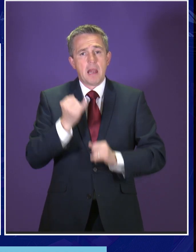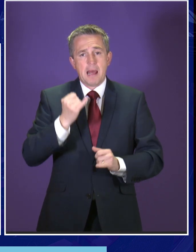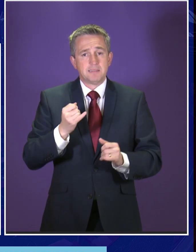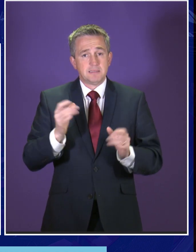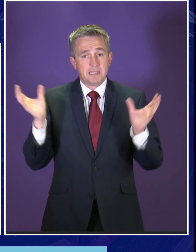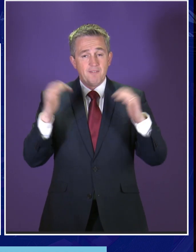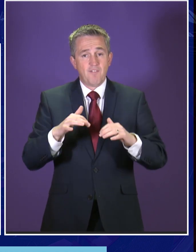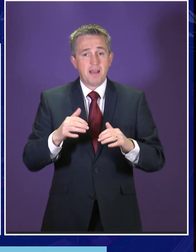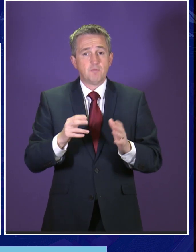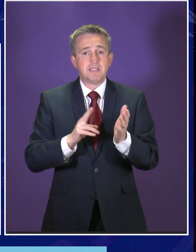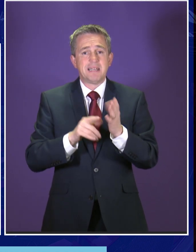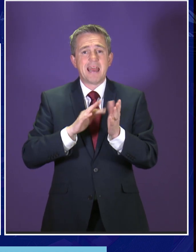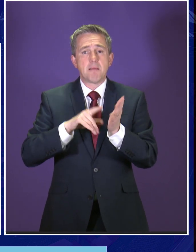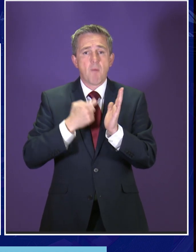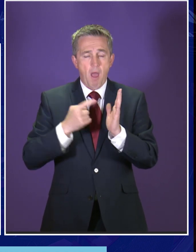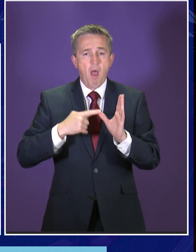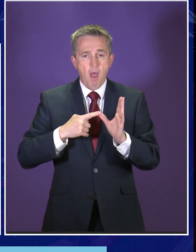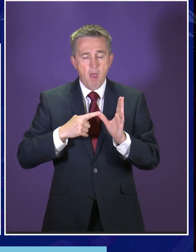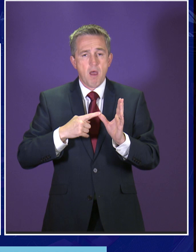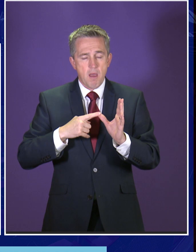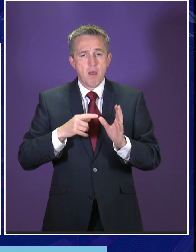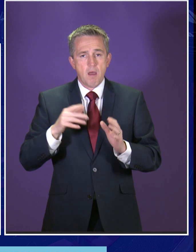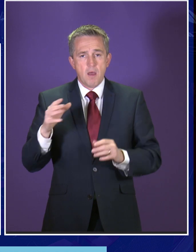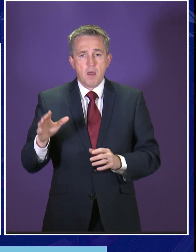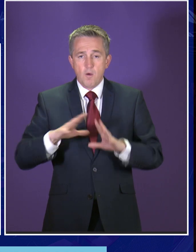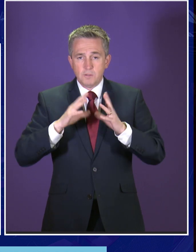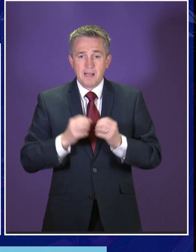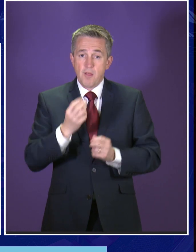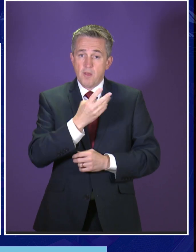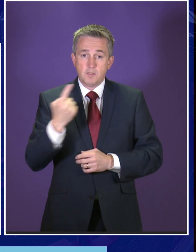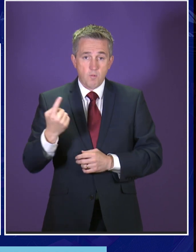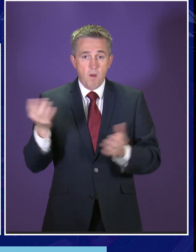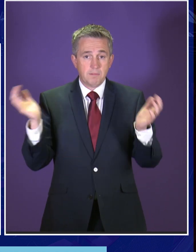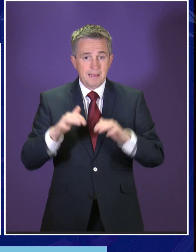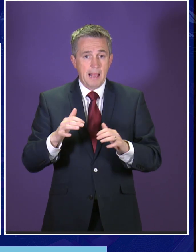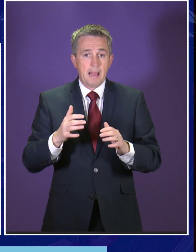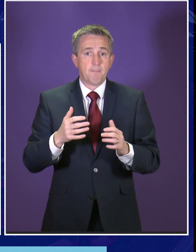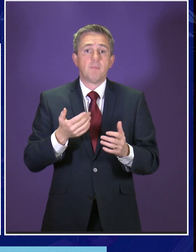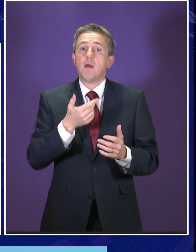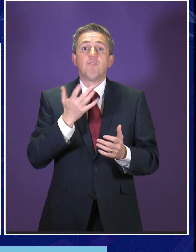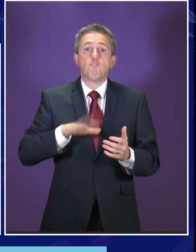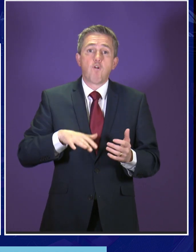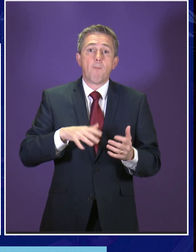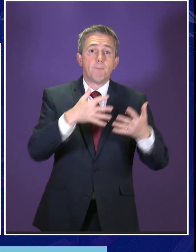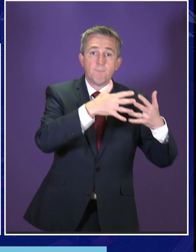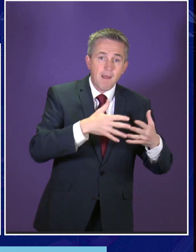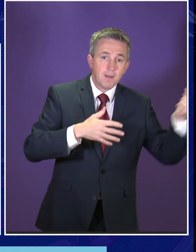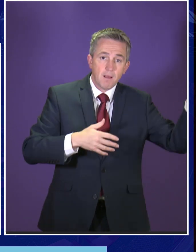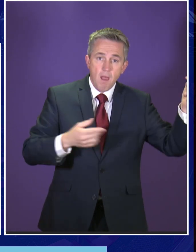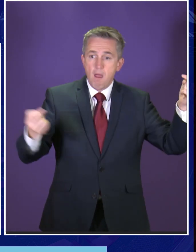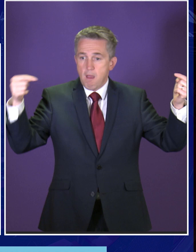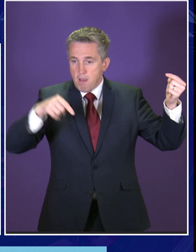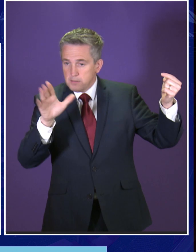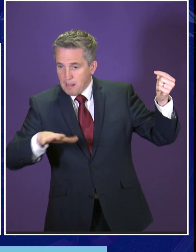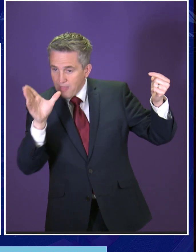and the preparatory process took 3 years to tailor the project for 31 individuals hailing from Los Angeles to Johannesburg